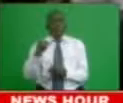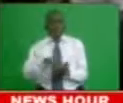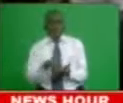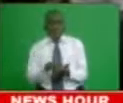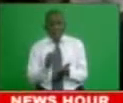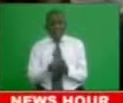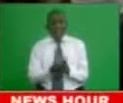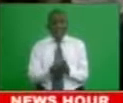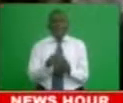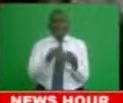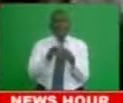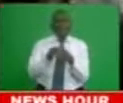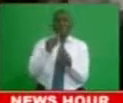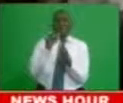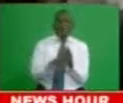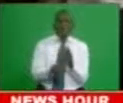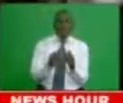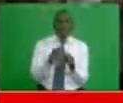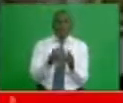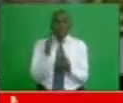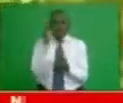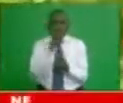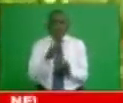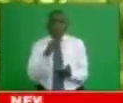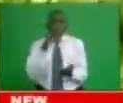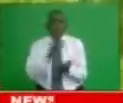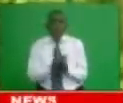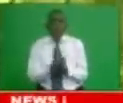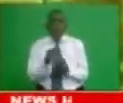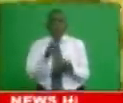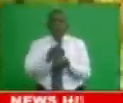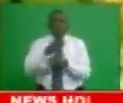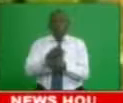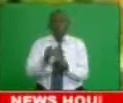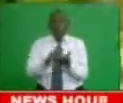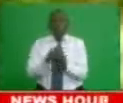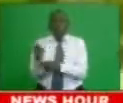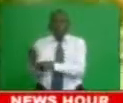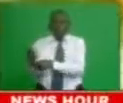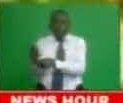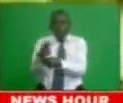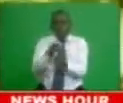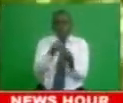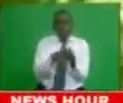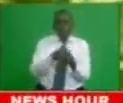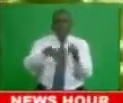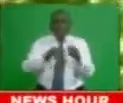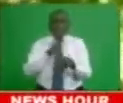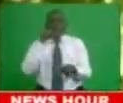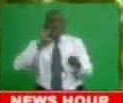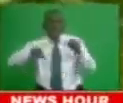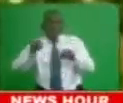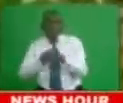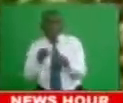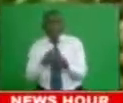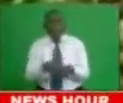Critics attribute the reduction to an alleged halt in the cocoa mass spraying exercise, reduced investment in the agricultural sector,